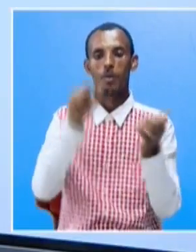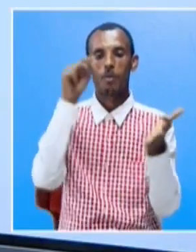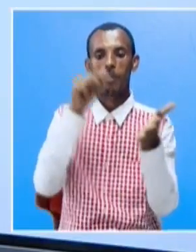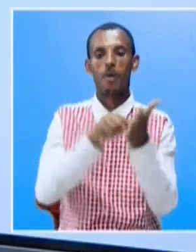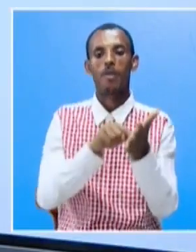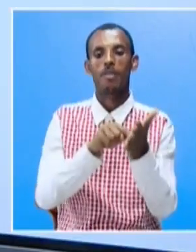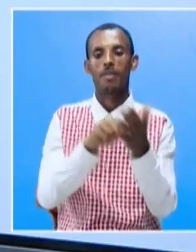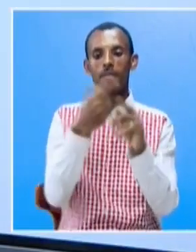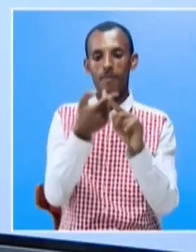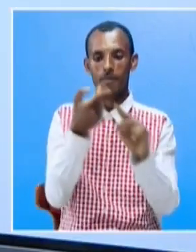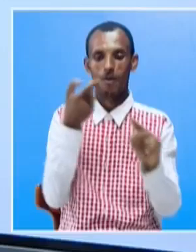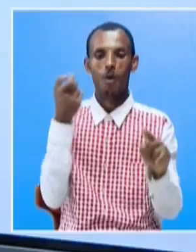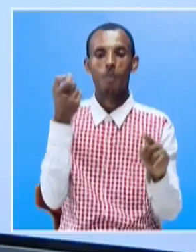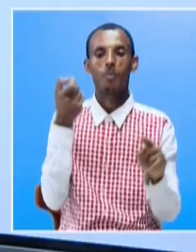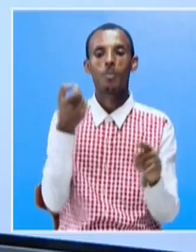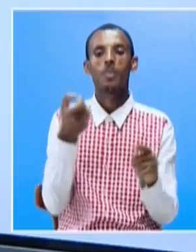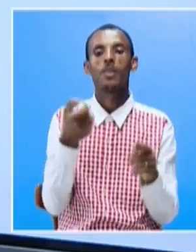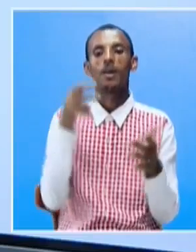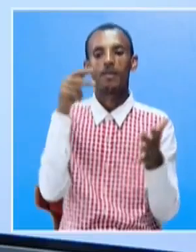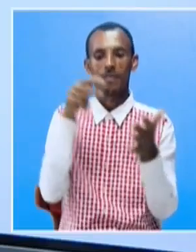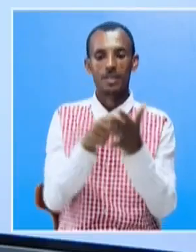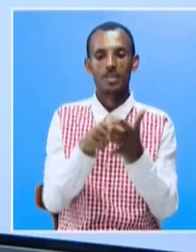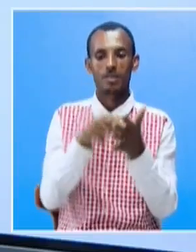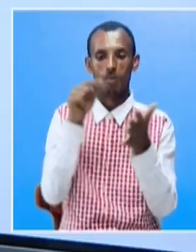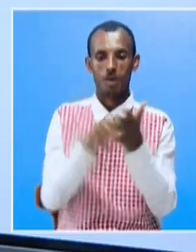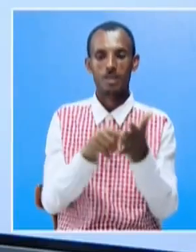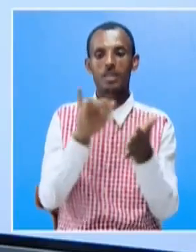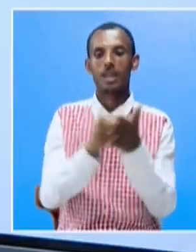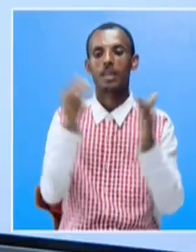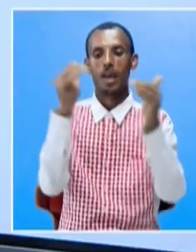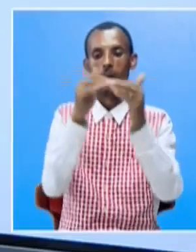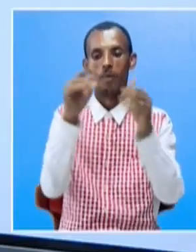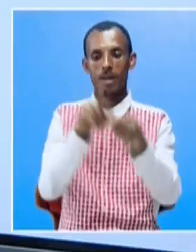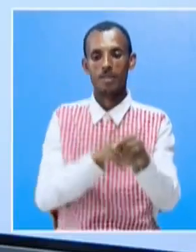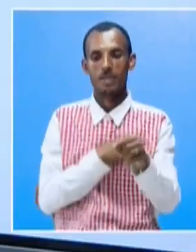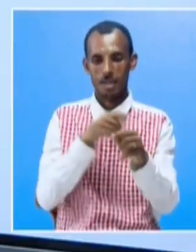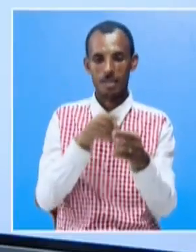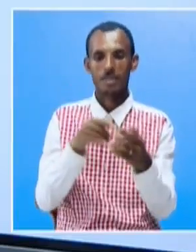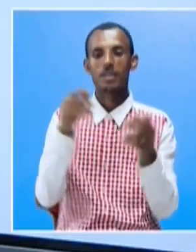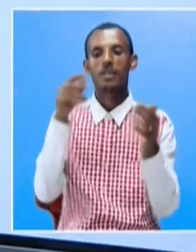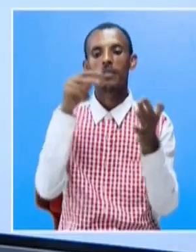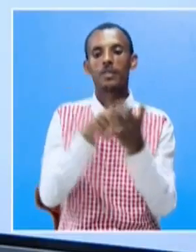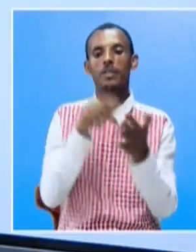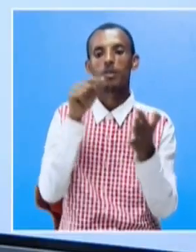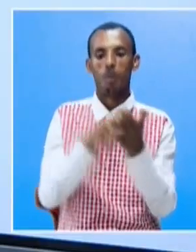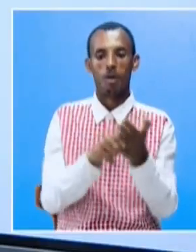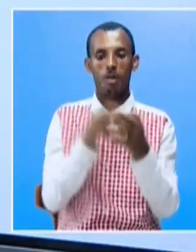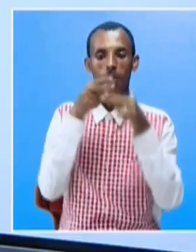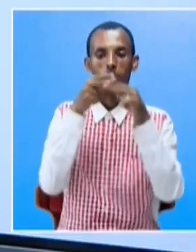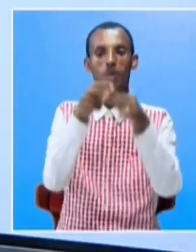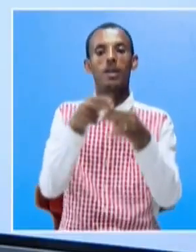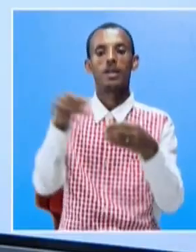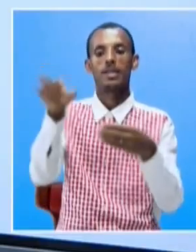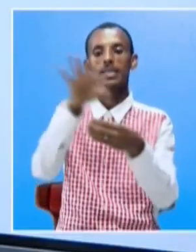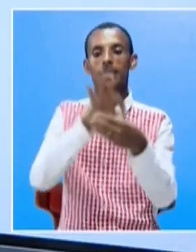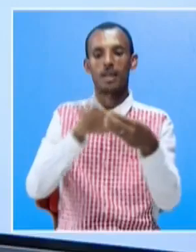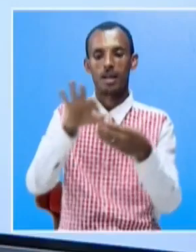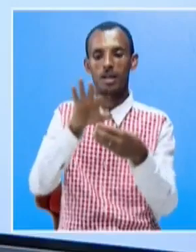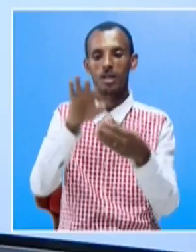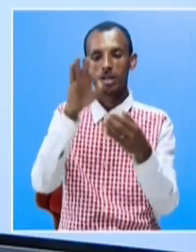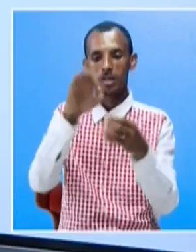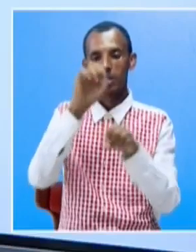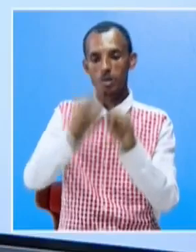from a fixed point that are at equal distance from a fixed point is called a circle. So